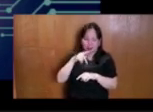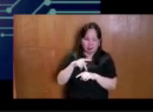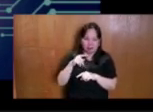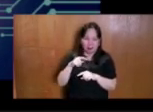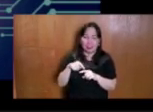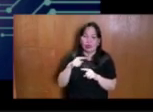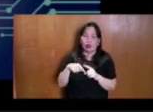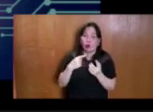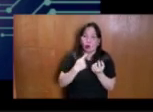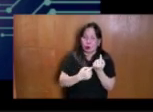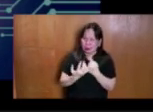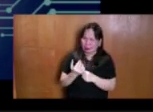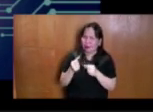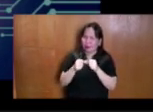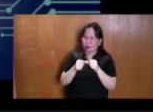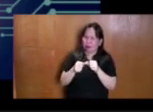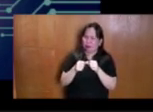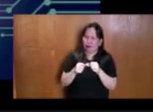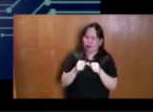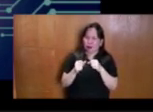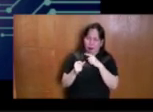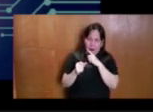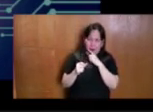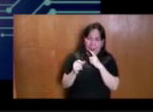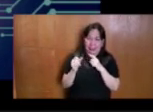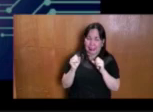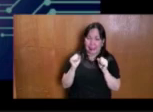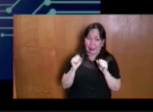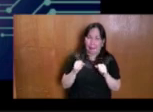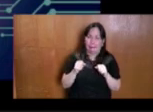the debate rages on, to say the least.